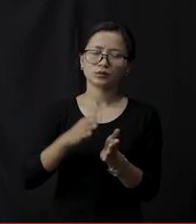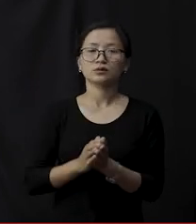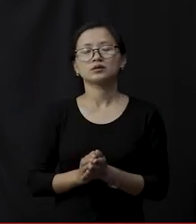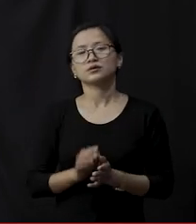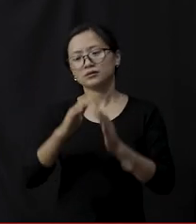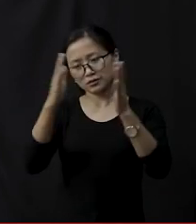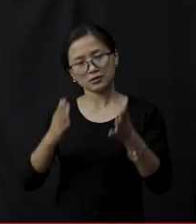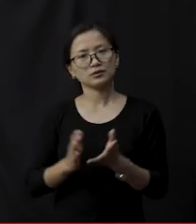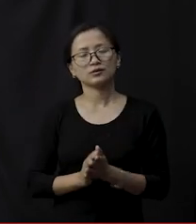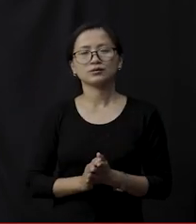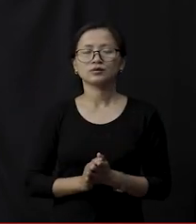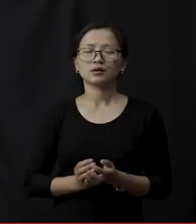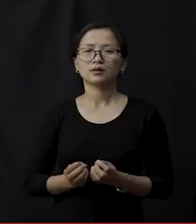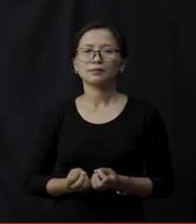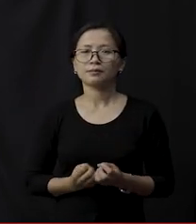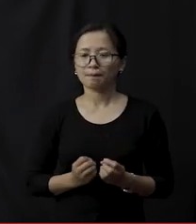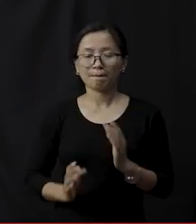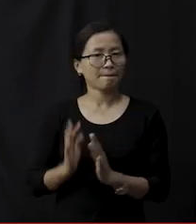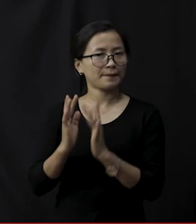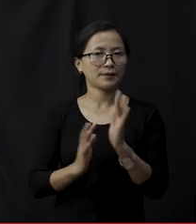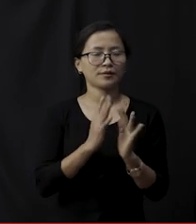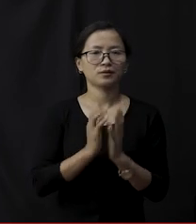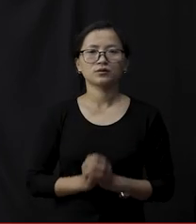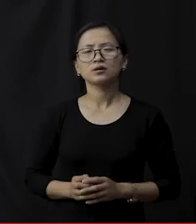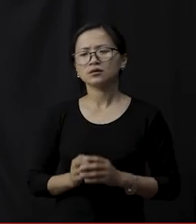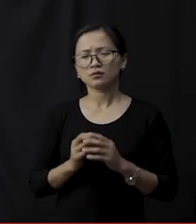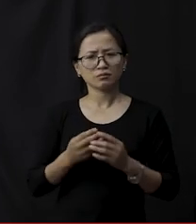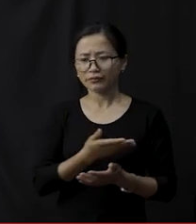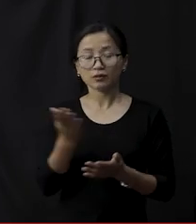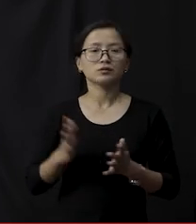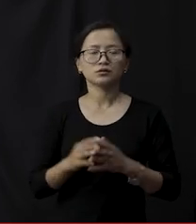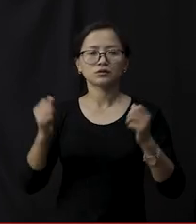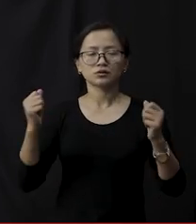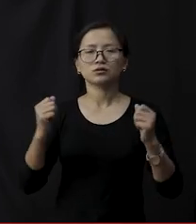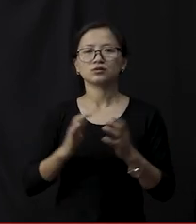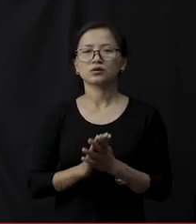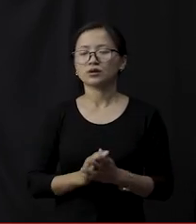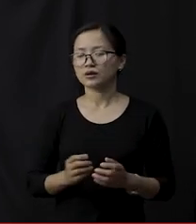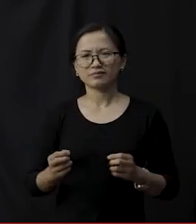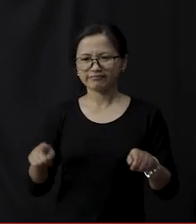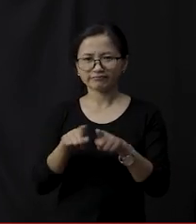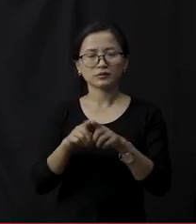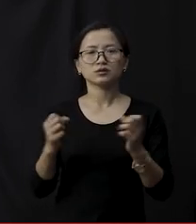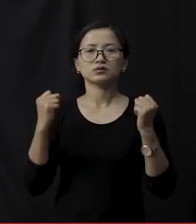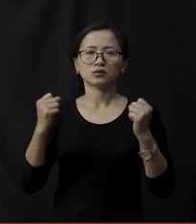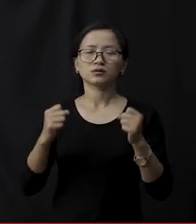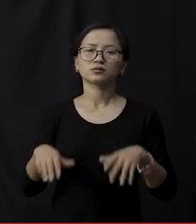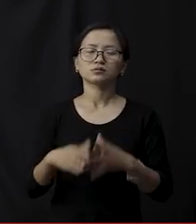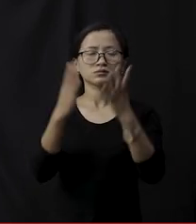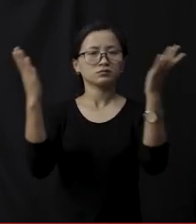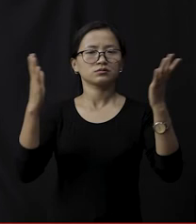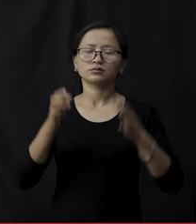plants. They are bushy. Okay? They are strong. Their stems are strong, but not as strong as trees.